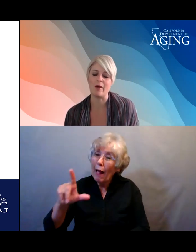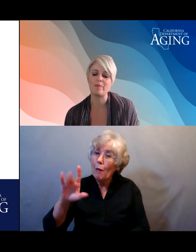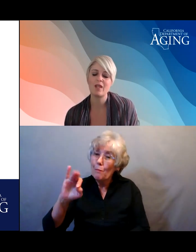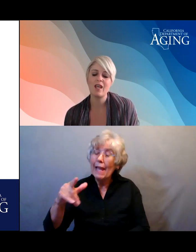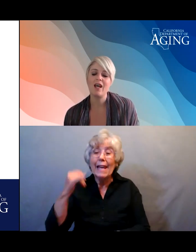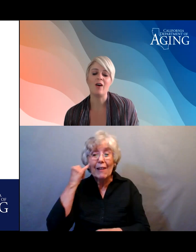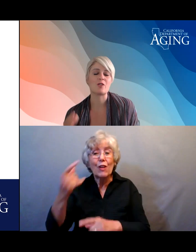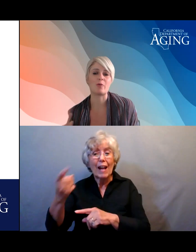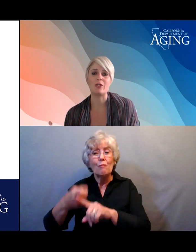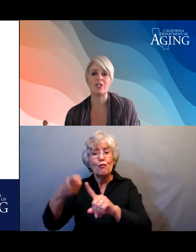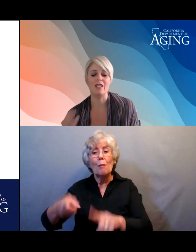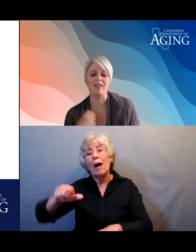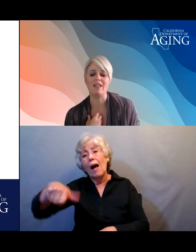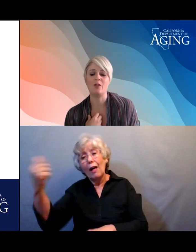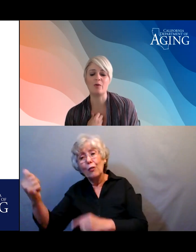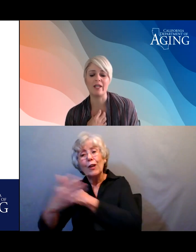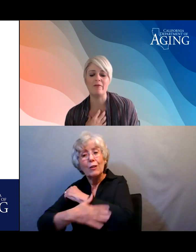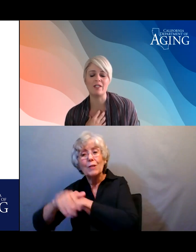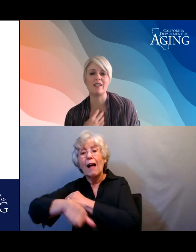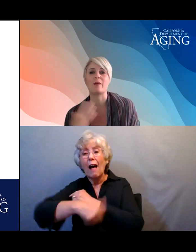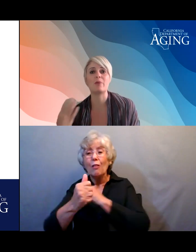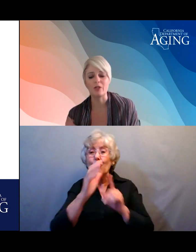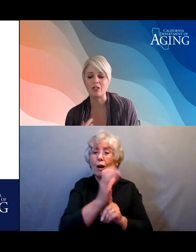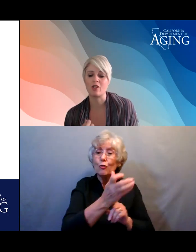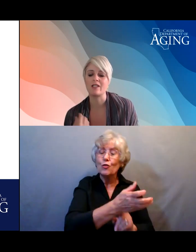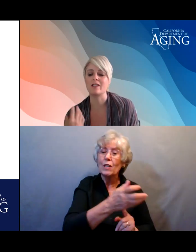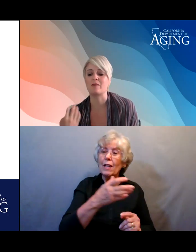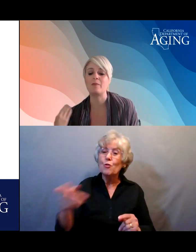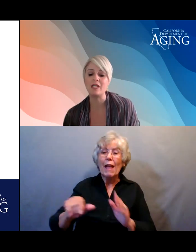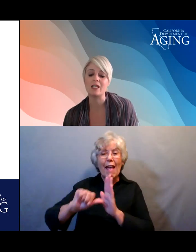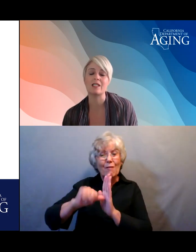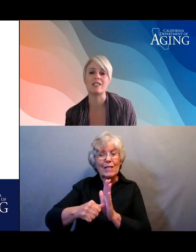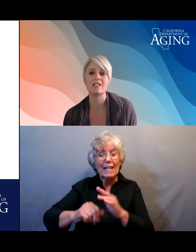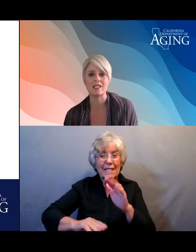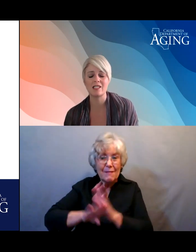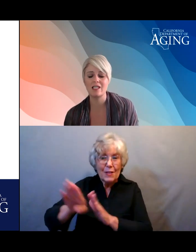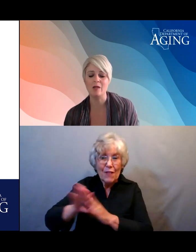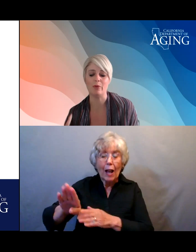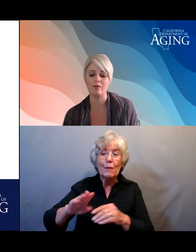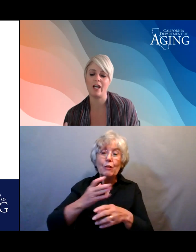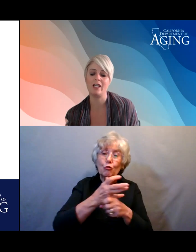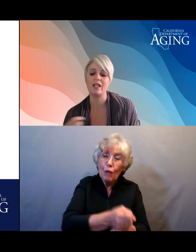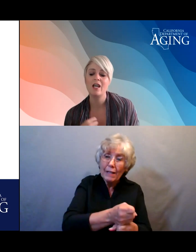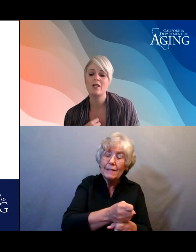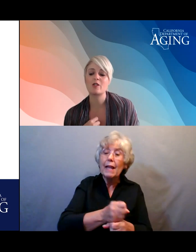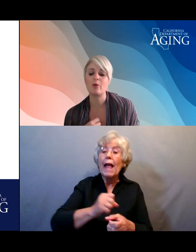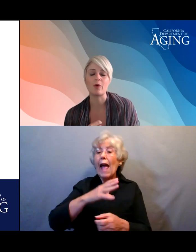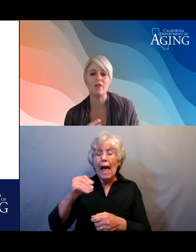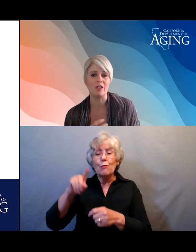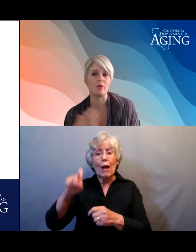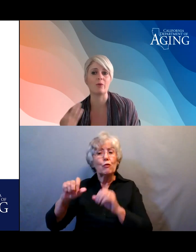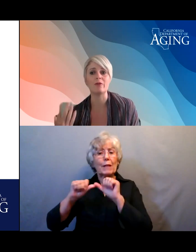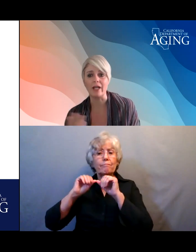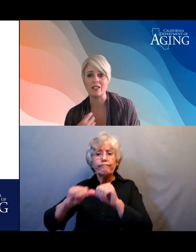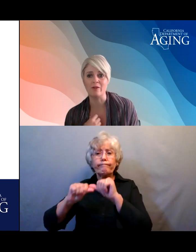cultures. Also appreciate that you really emphasize that building trust and being consistent in providing support